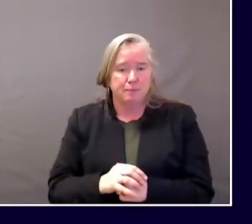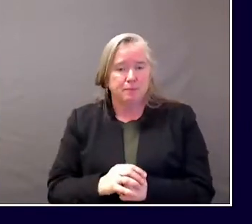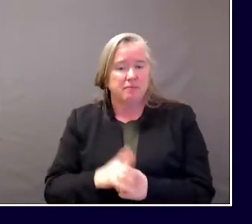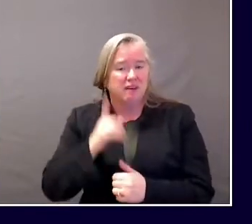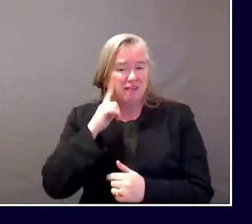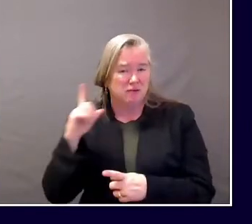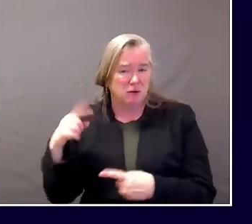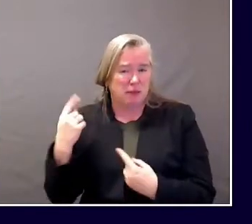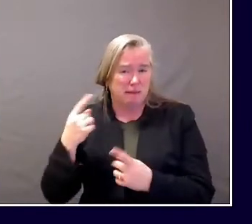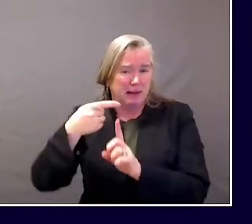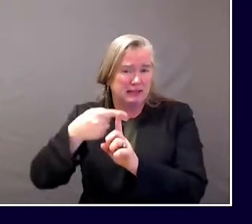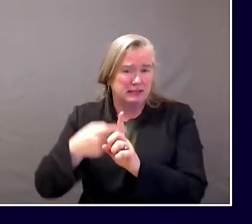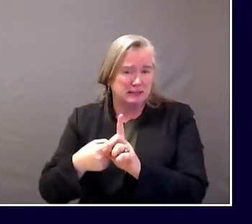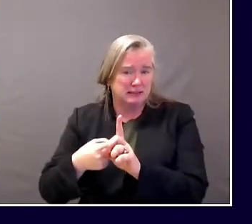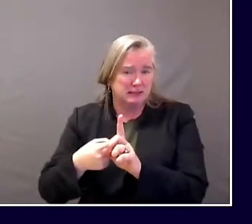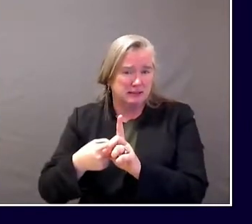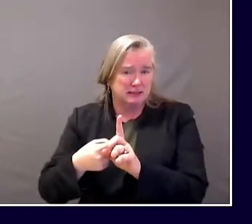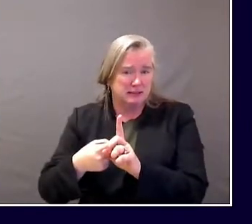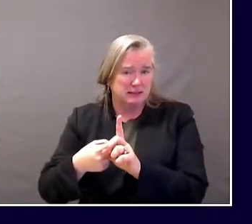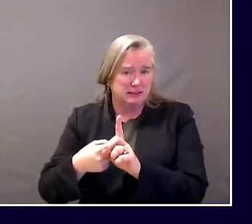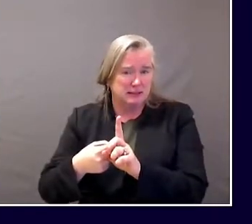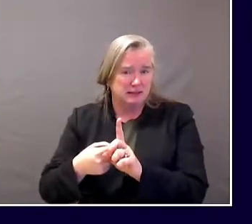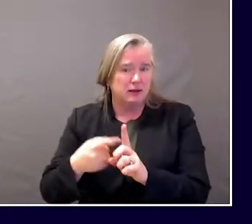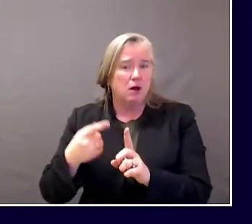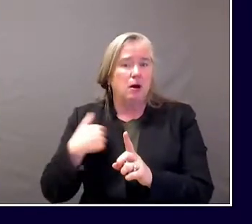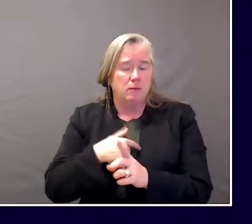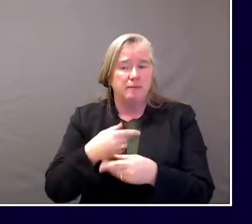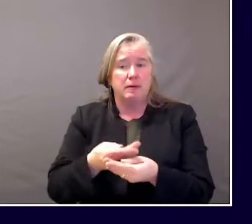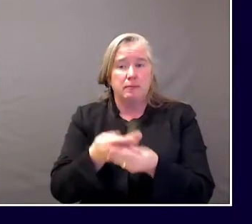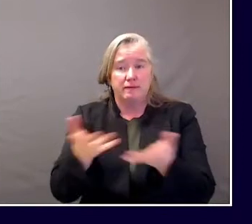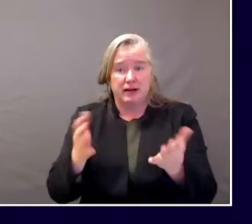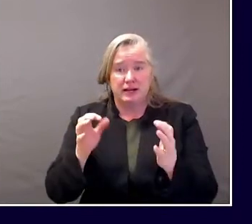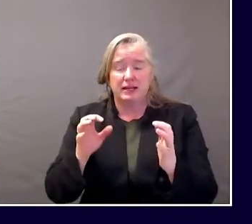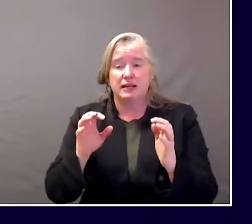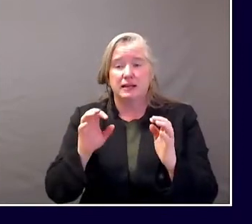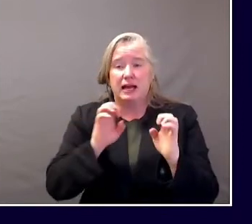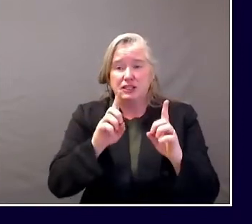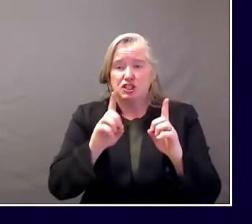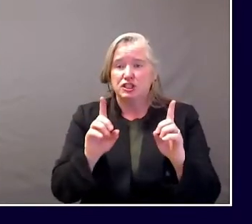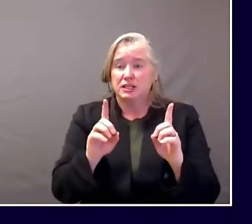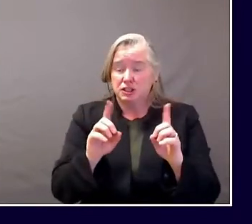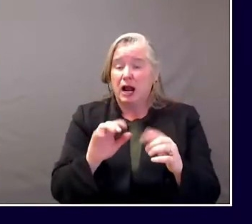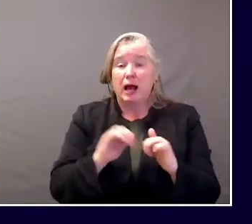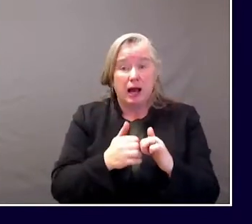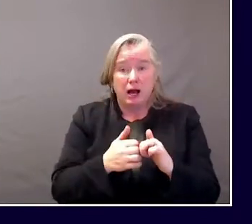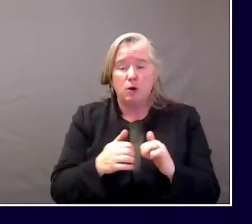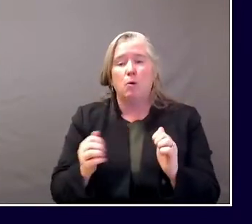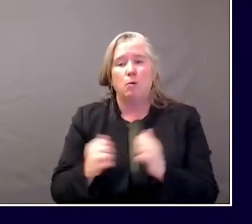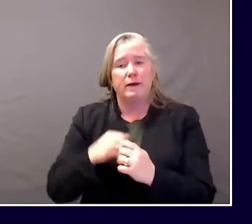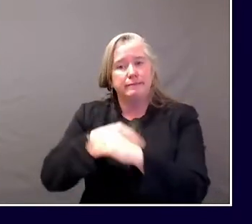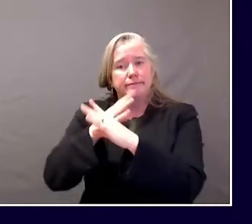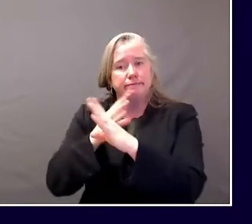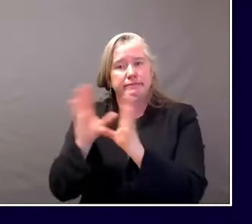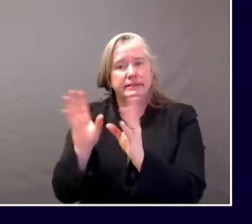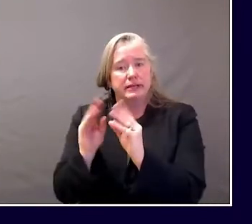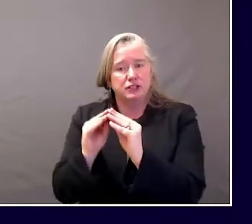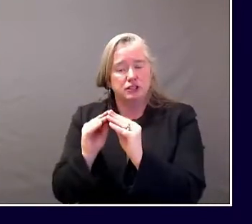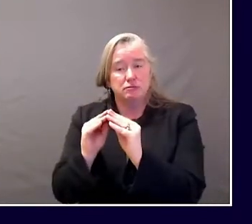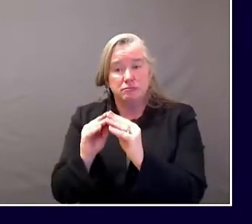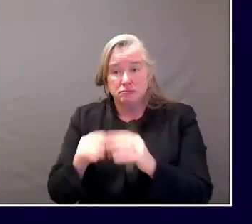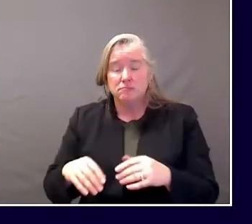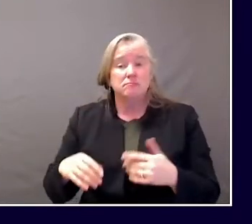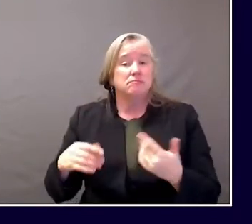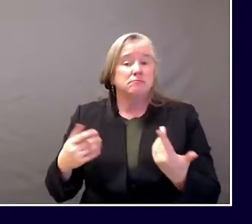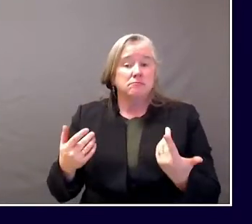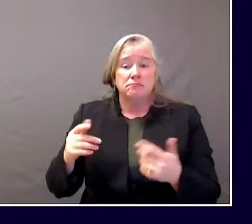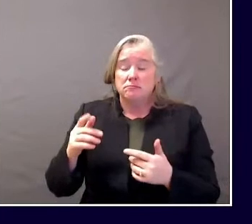the past month, been doing bi-monthly education sessions with healthcare providers. Sometimes these sessions are as many